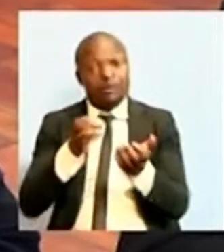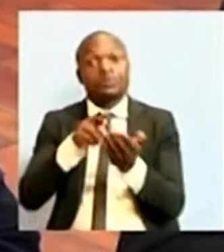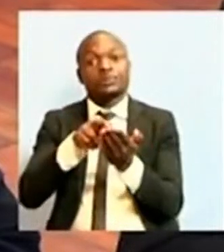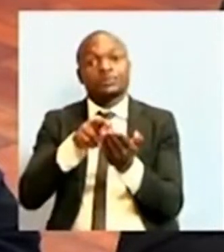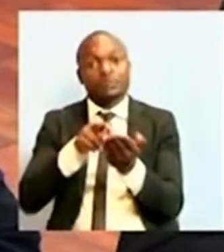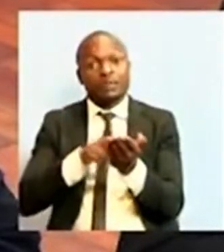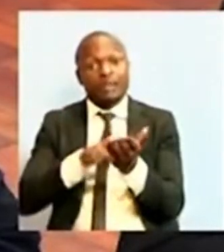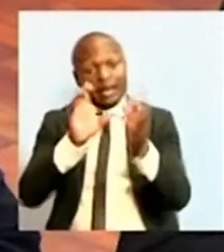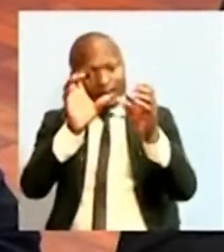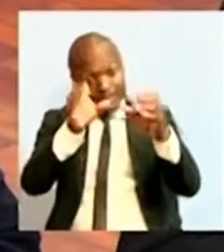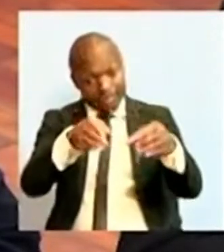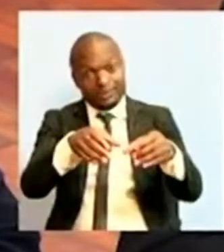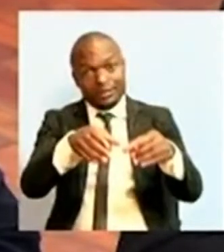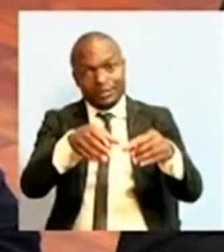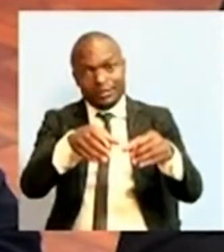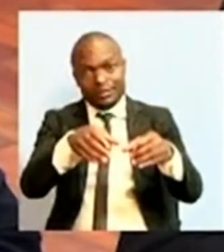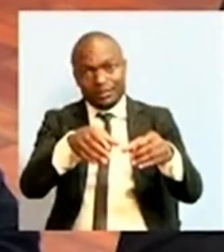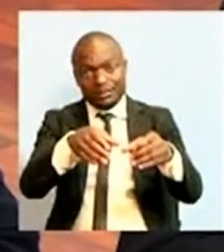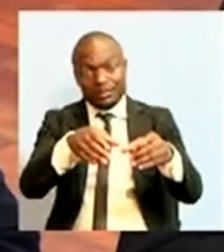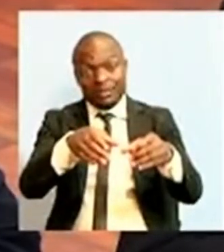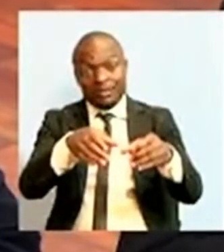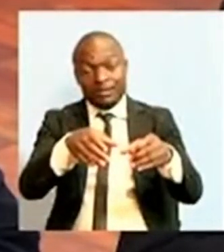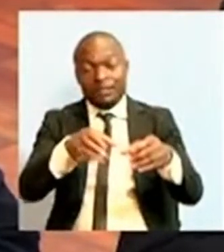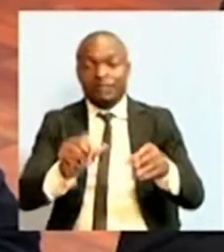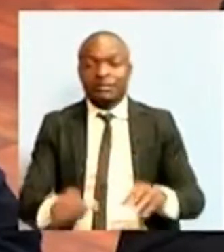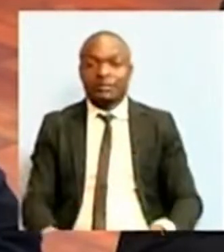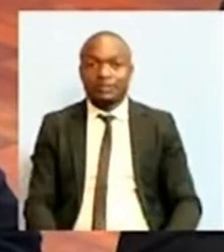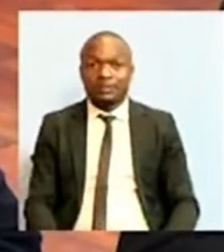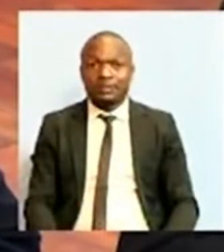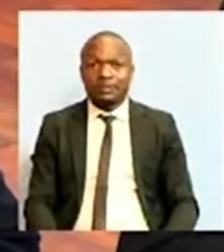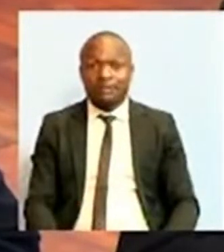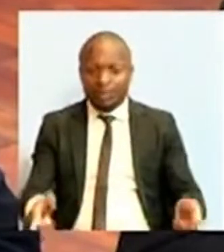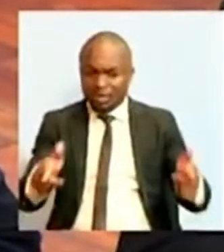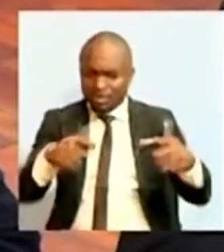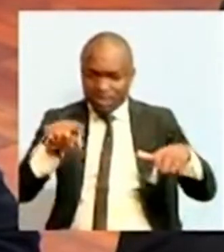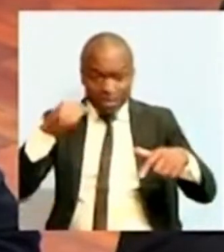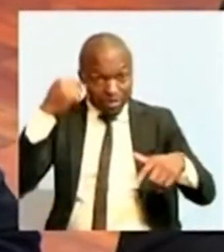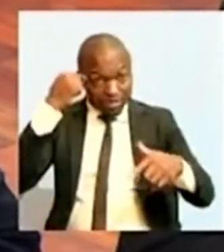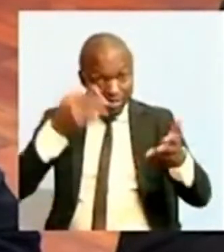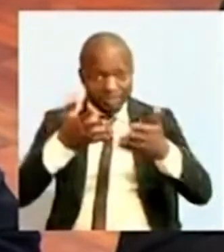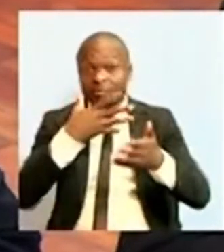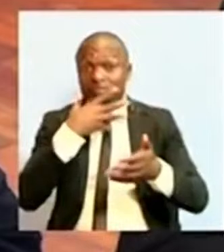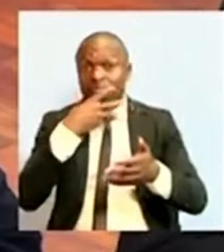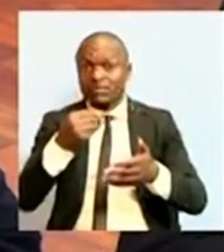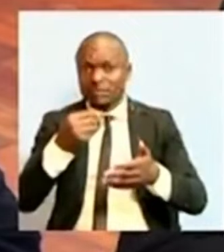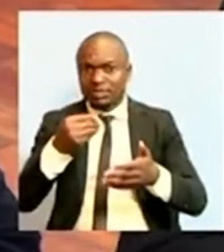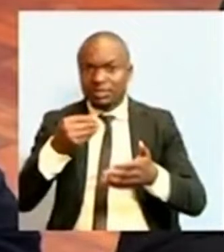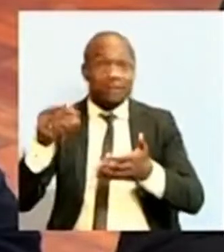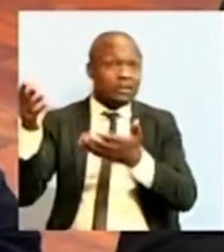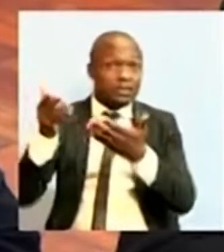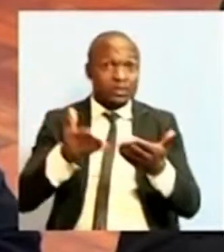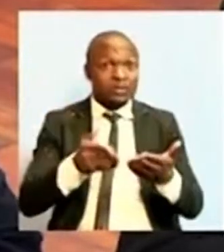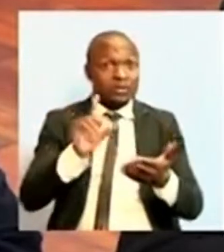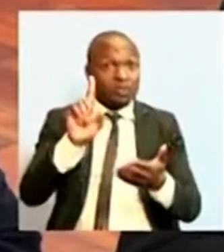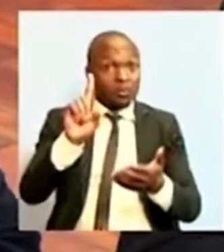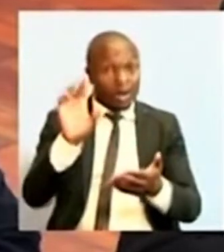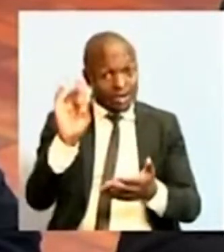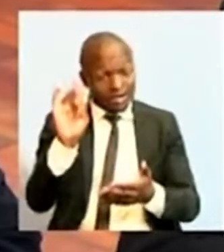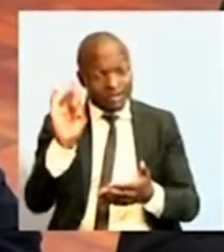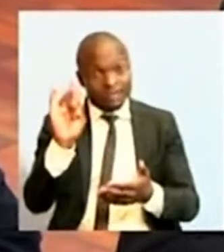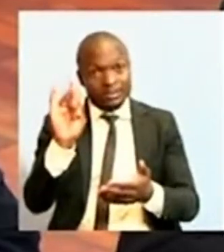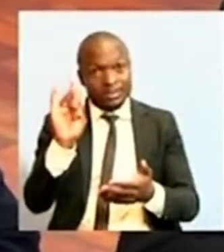report that the Council had received from the Local Government Service Commission 118